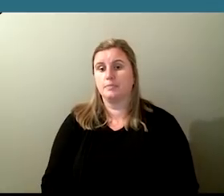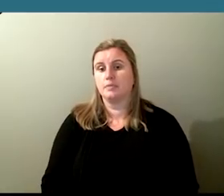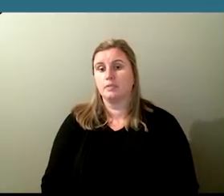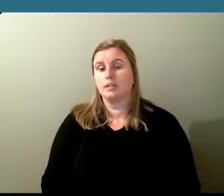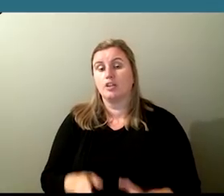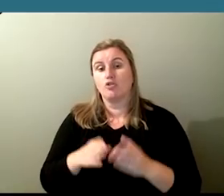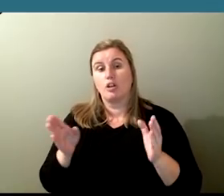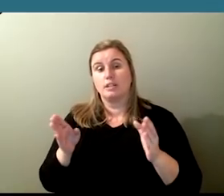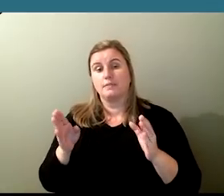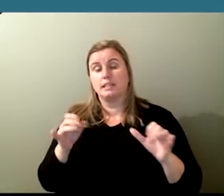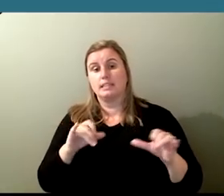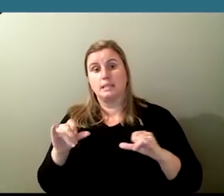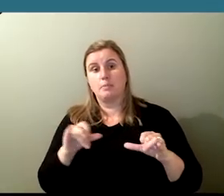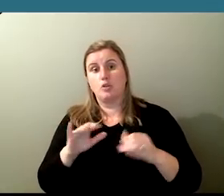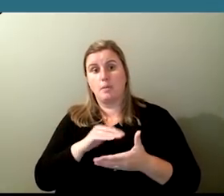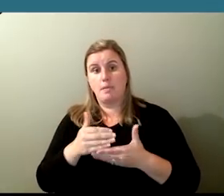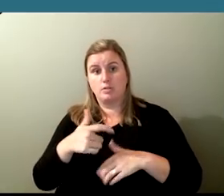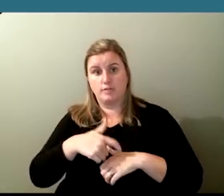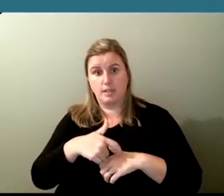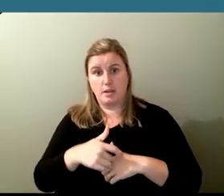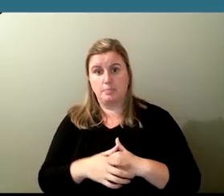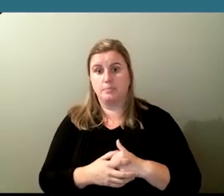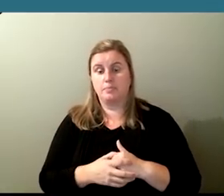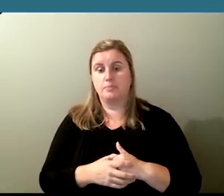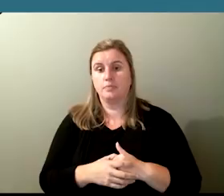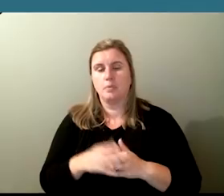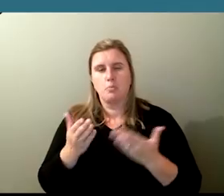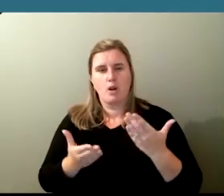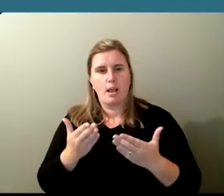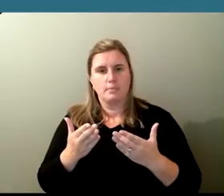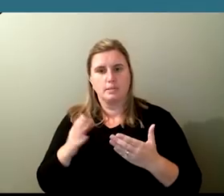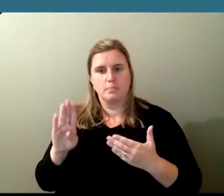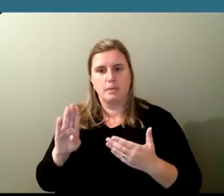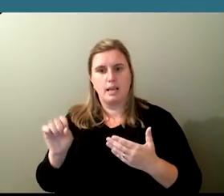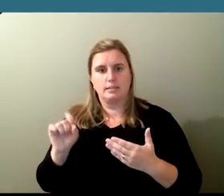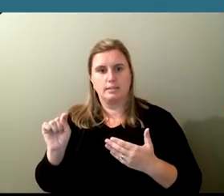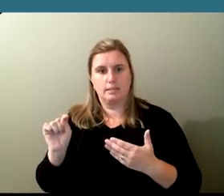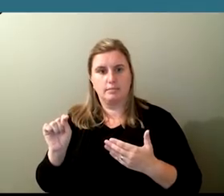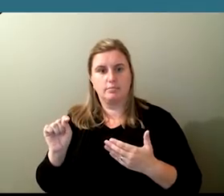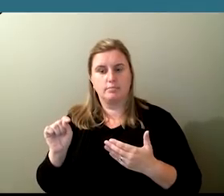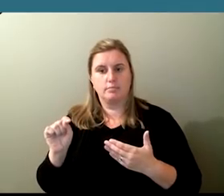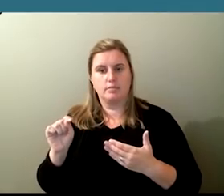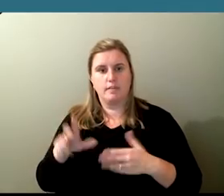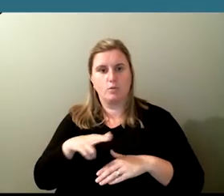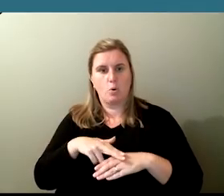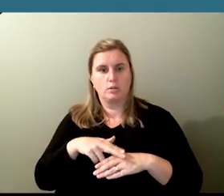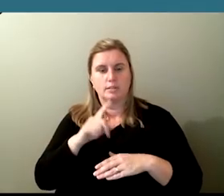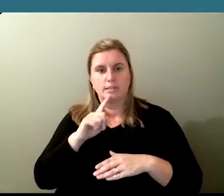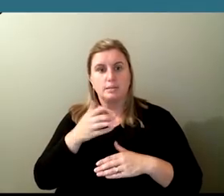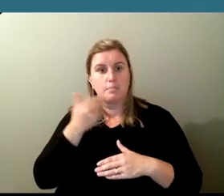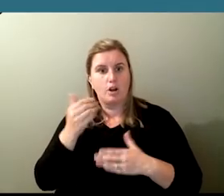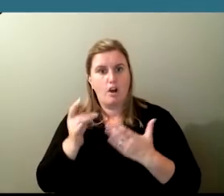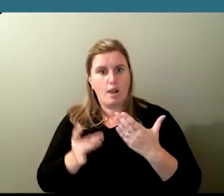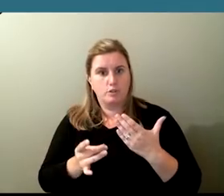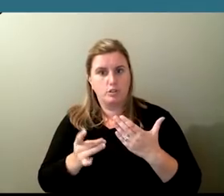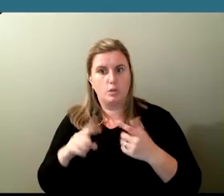relatively similar amounts of time. Perhaps VST, of course, is a better option when